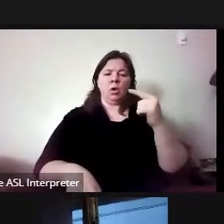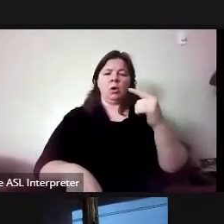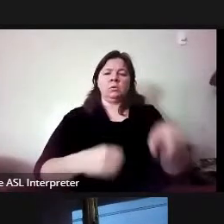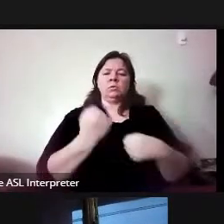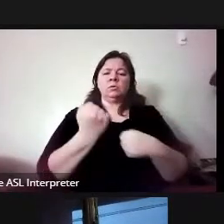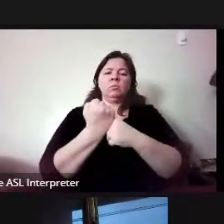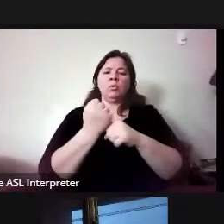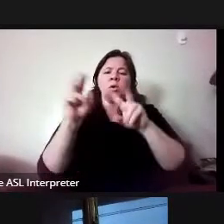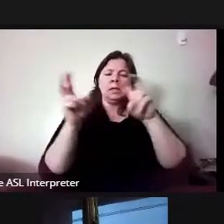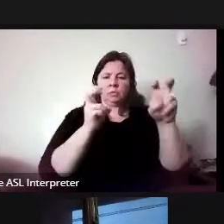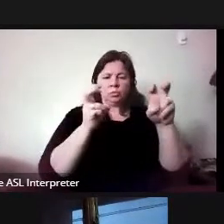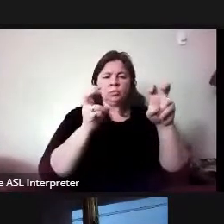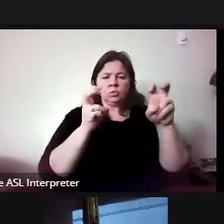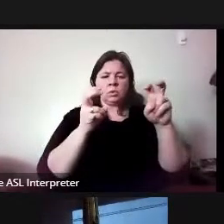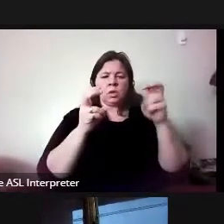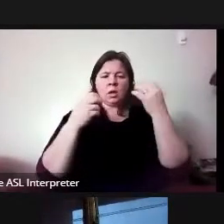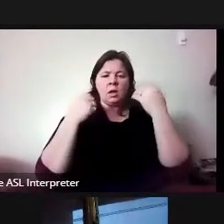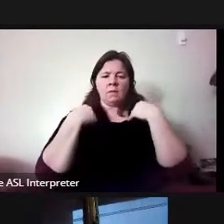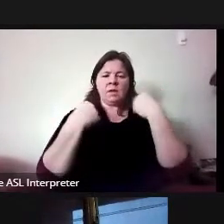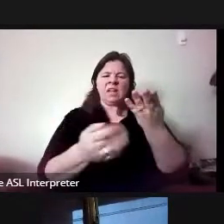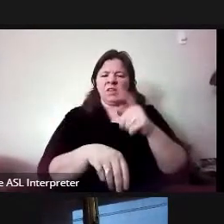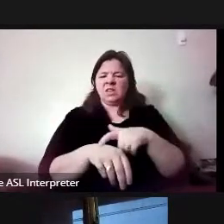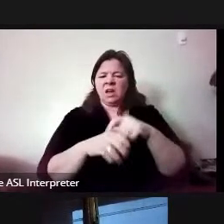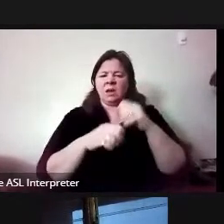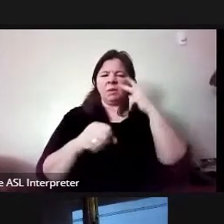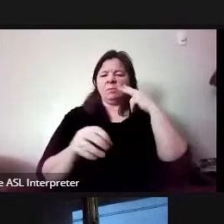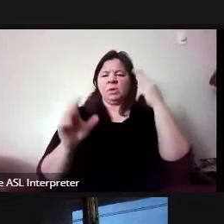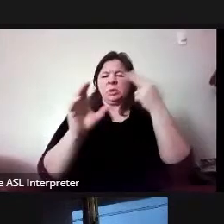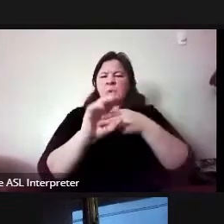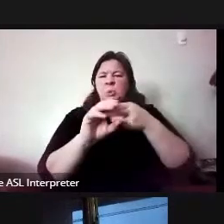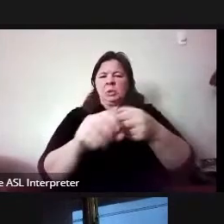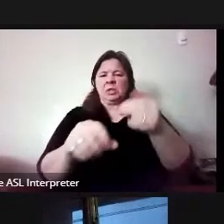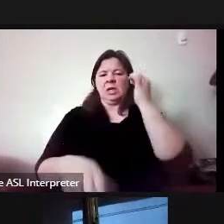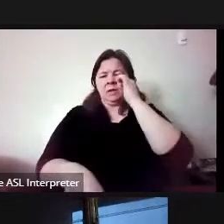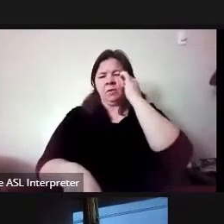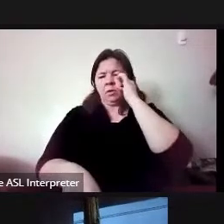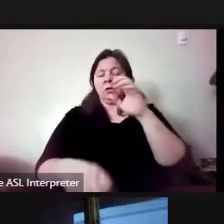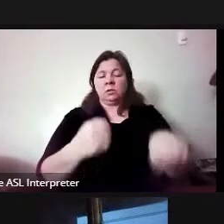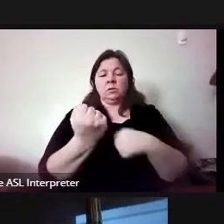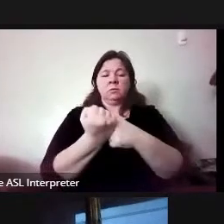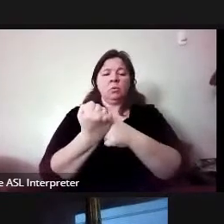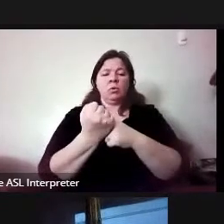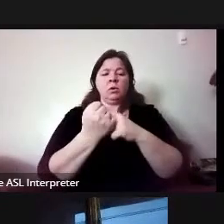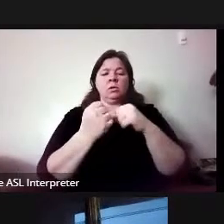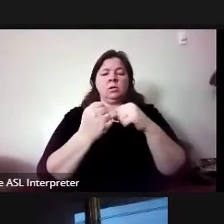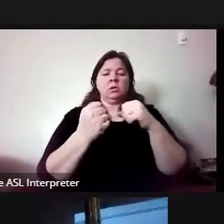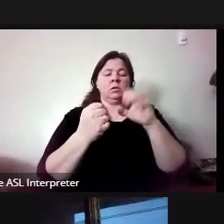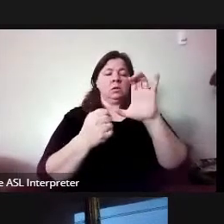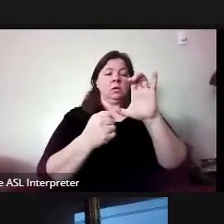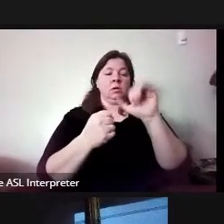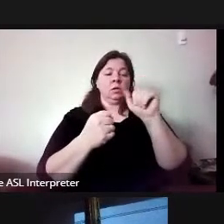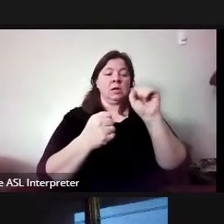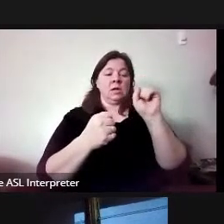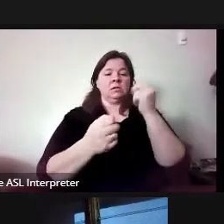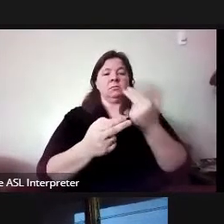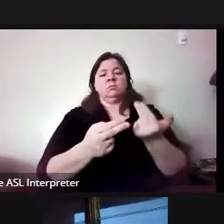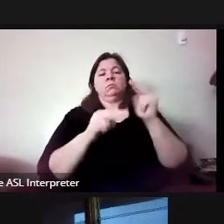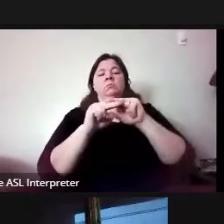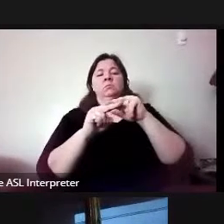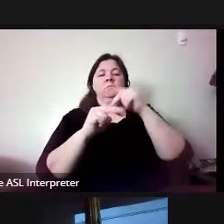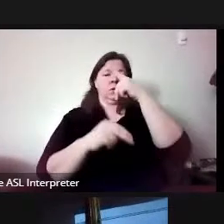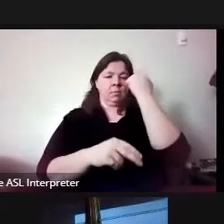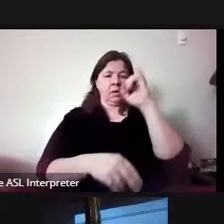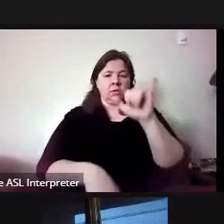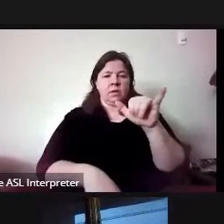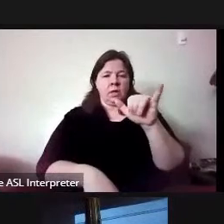time. There's a lot of people that are joining daily, and obviously the support cases are increased because of it. Thank